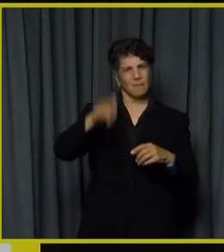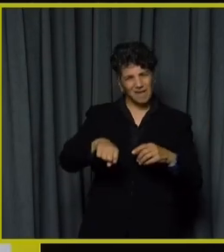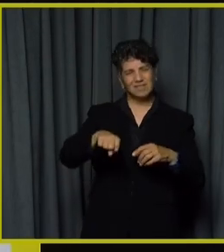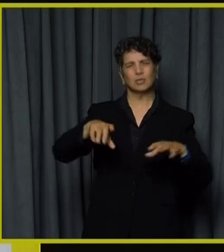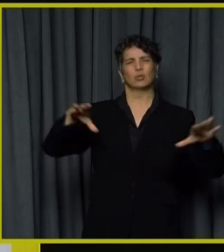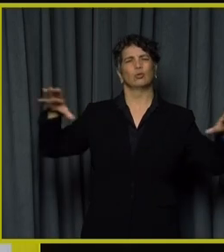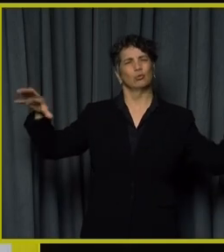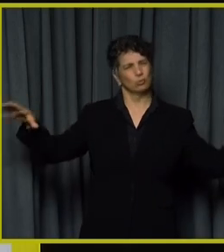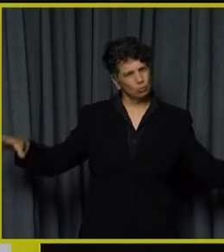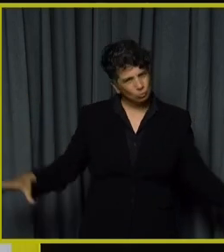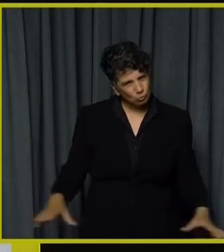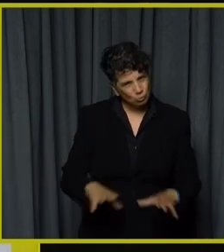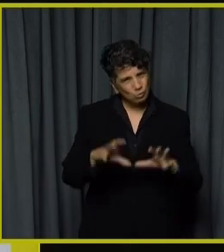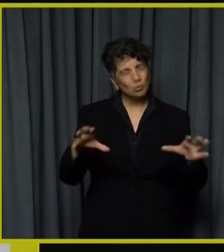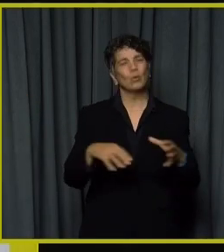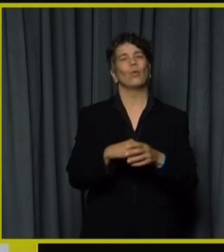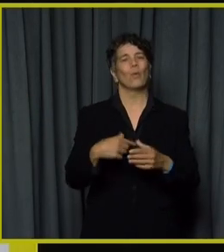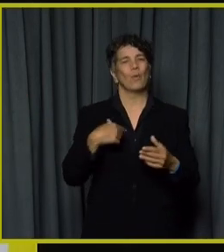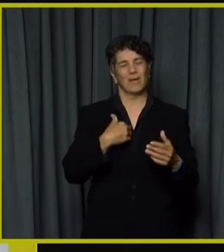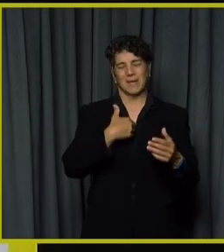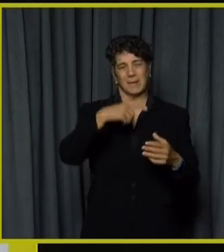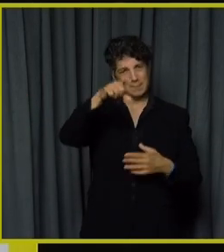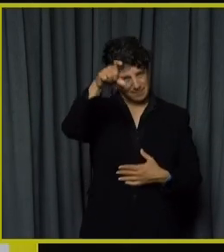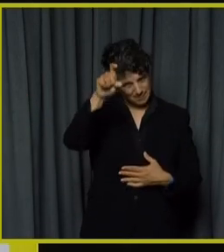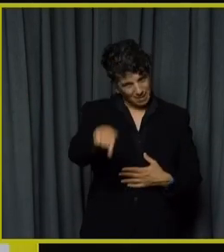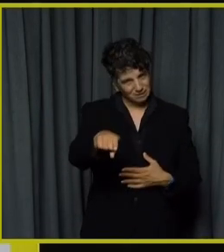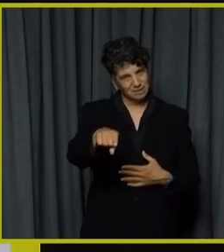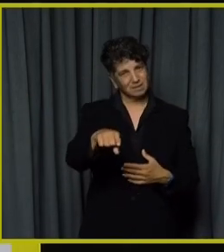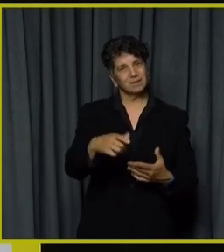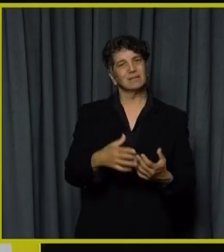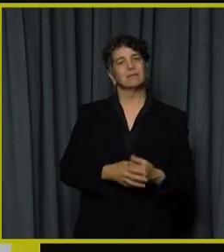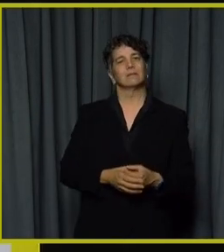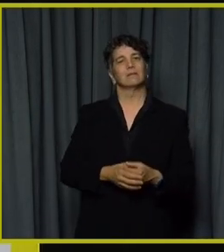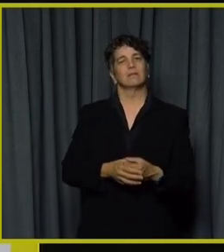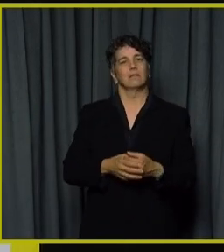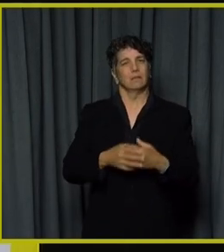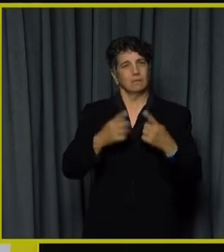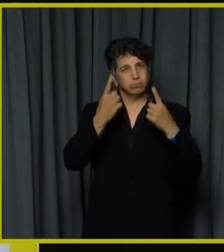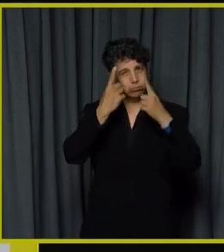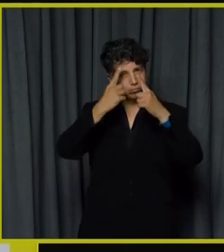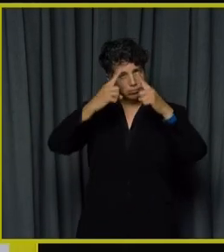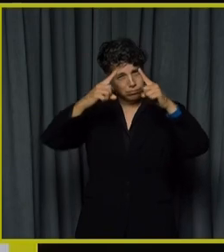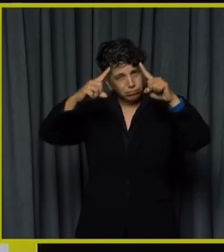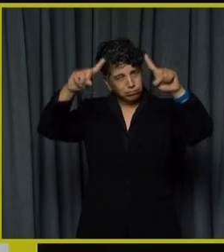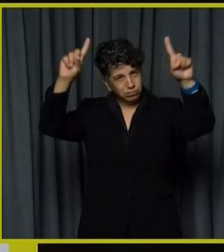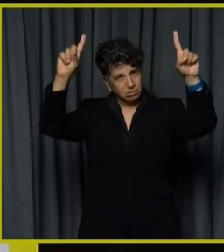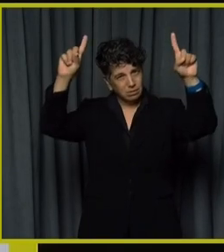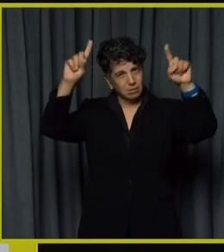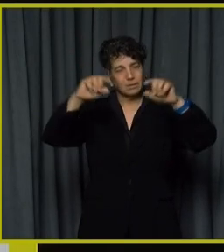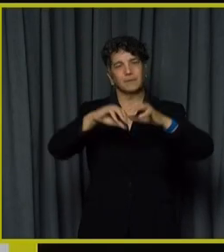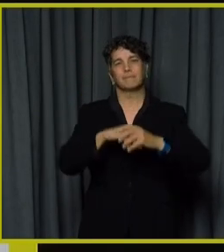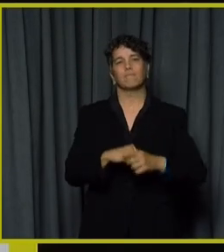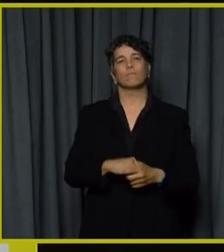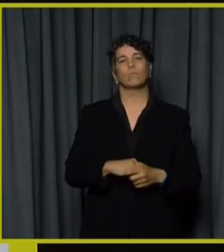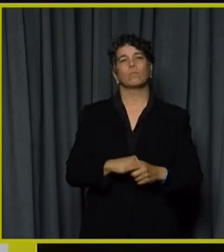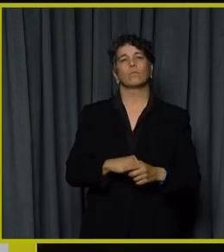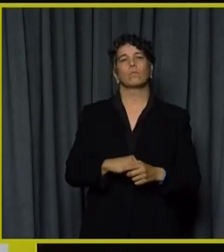to thrive in this society is after we die. We